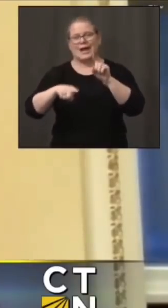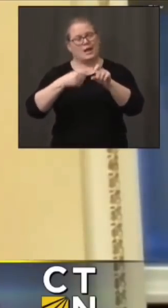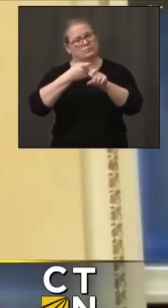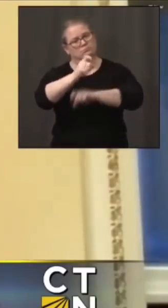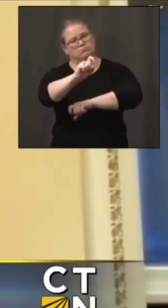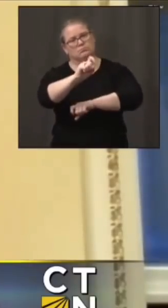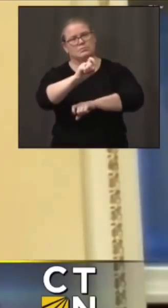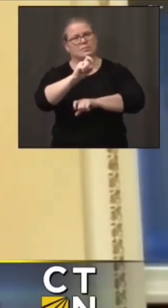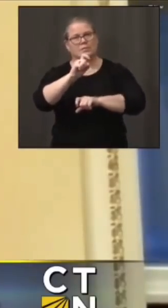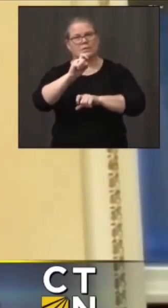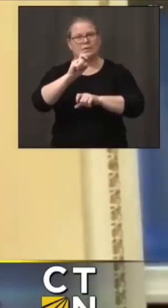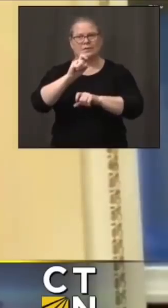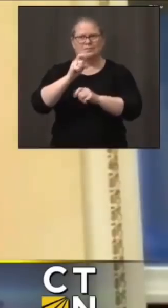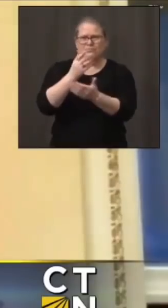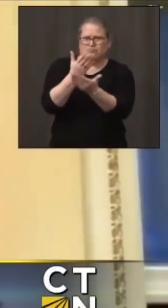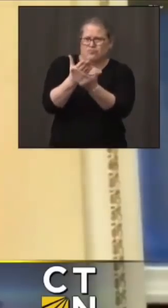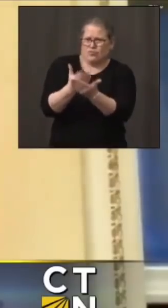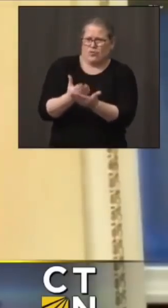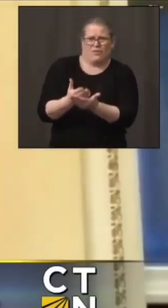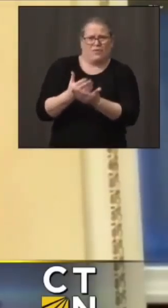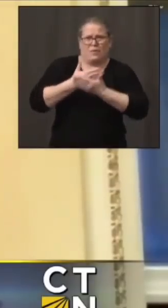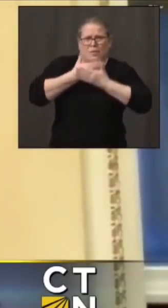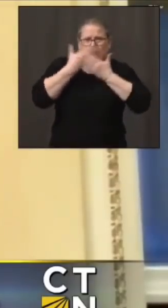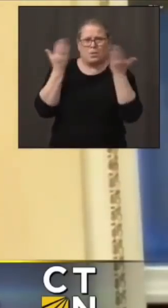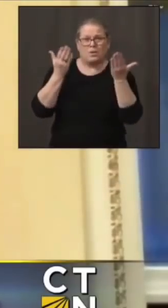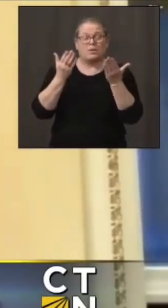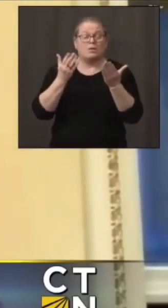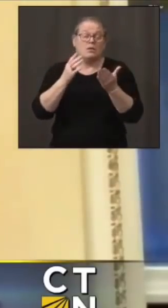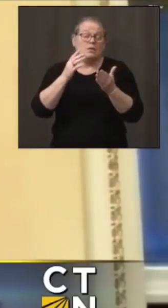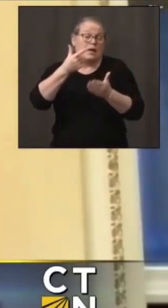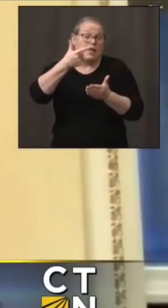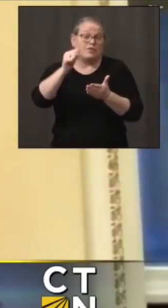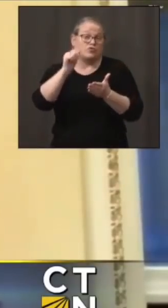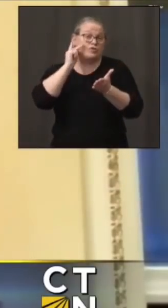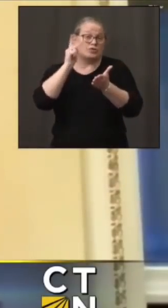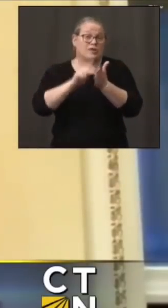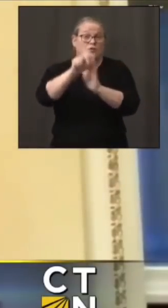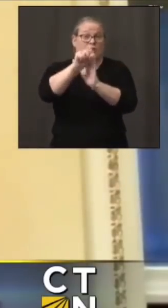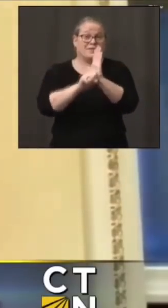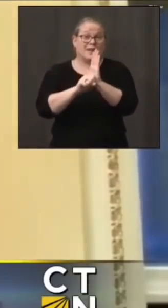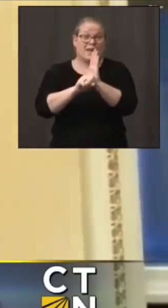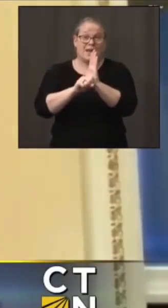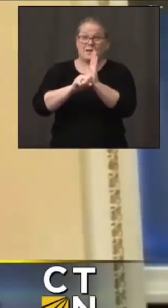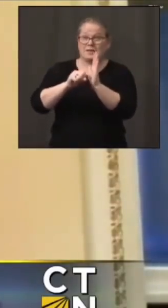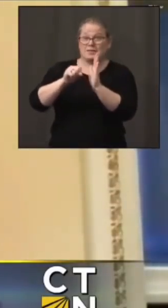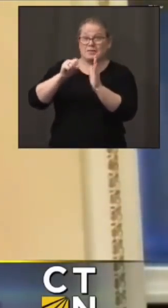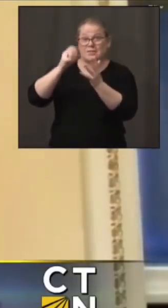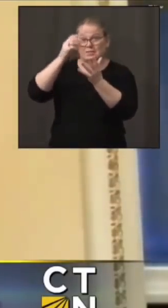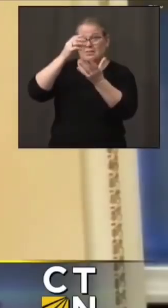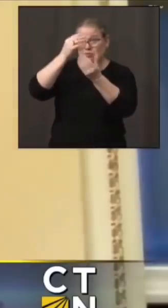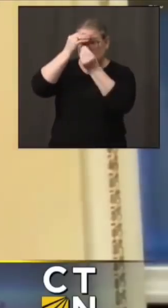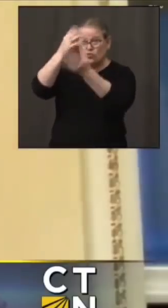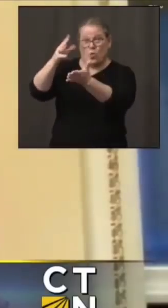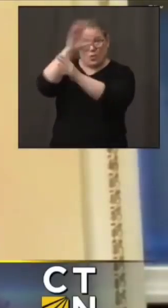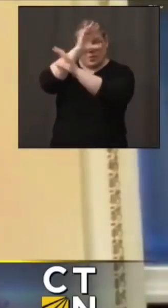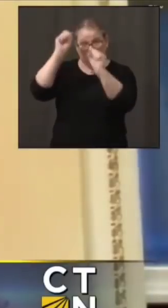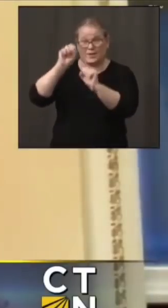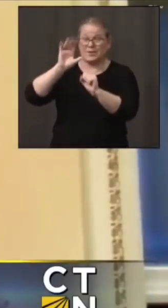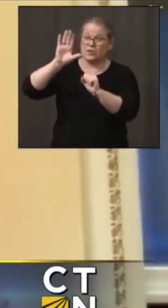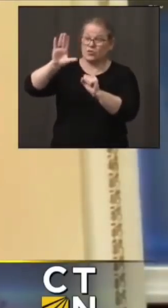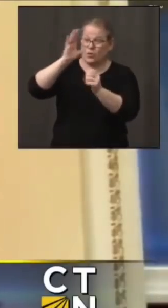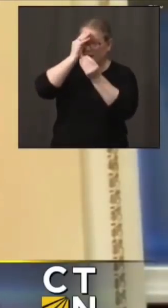it was the Georgia Secretary of State said to the president that his information was wrong.